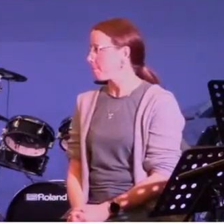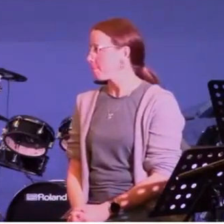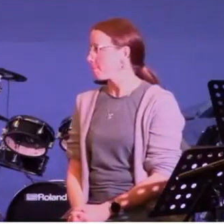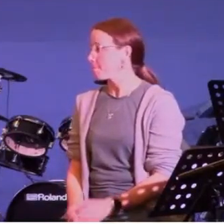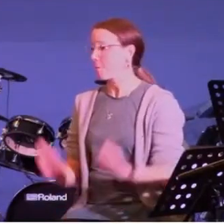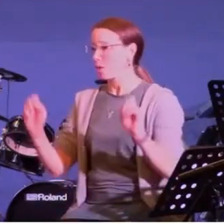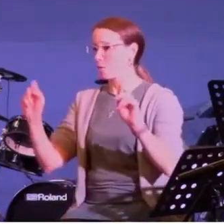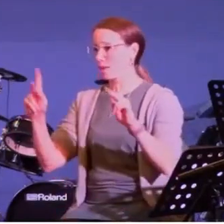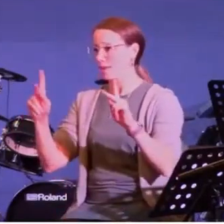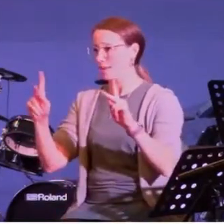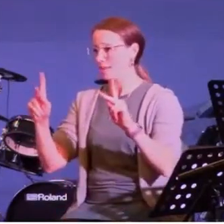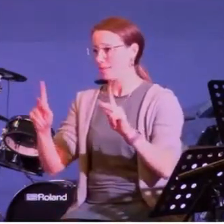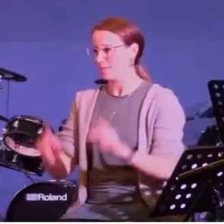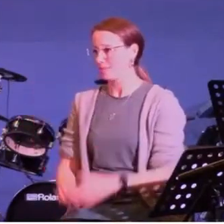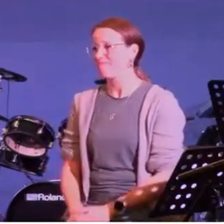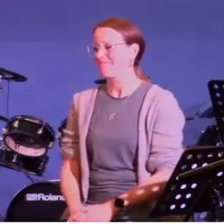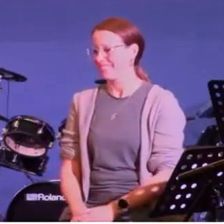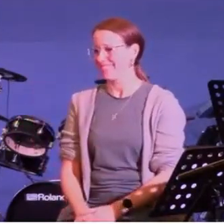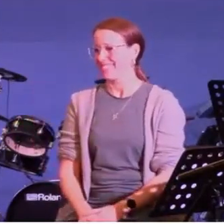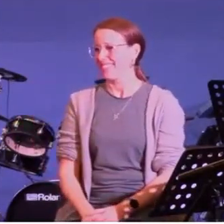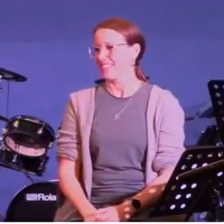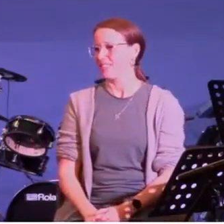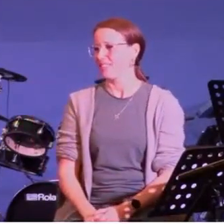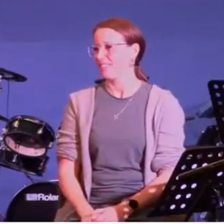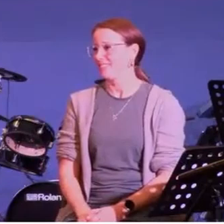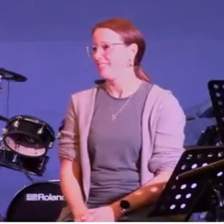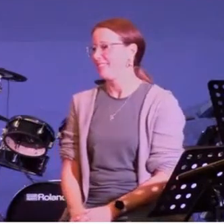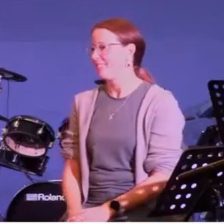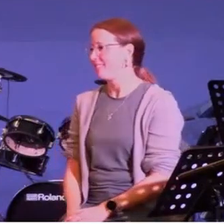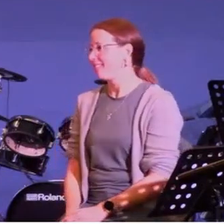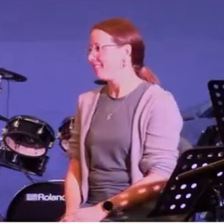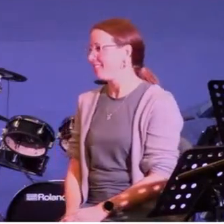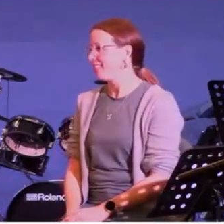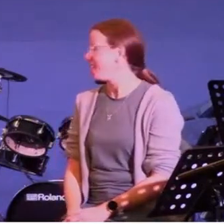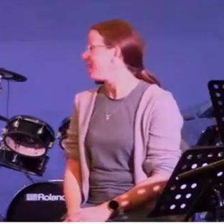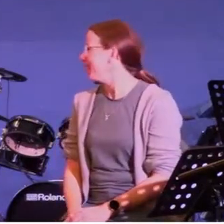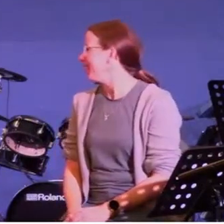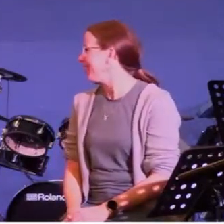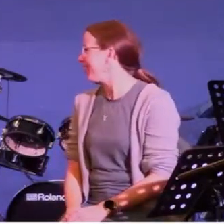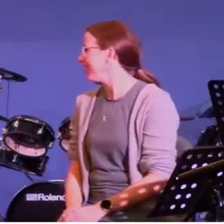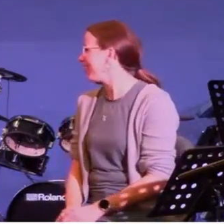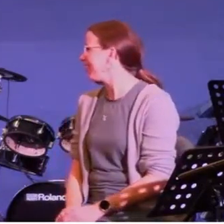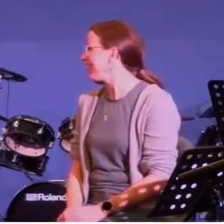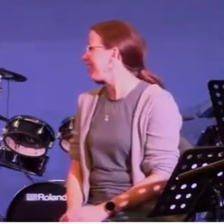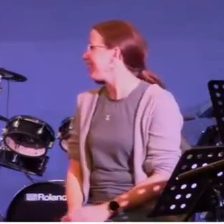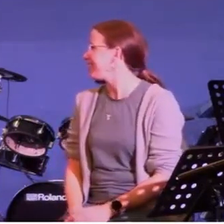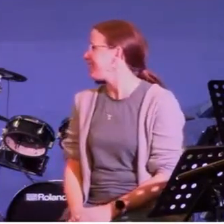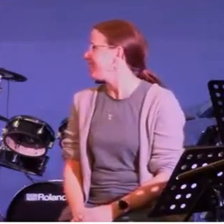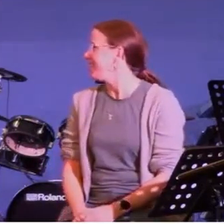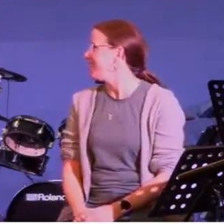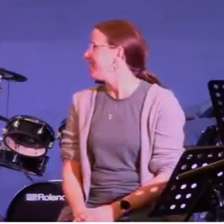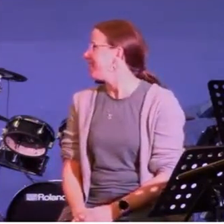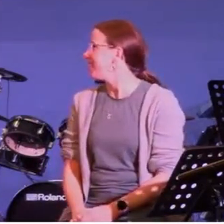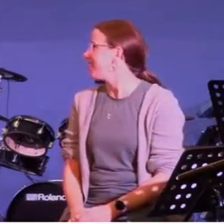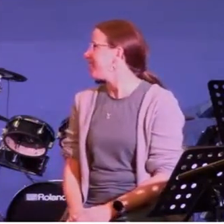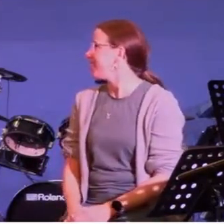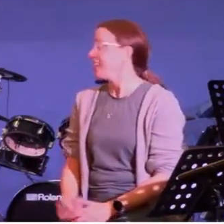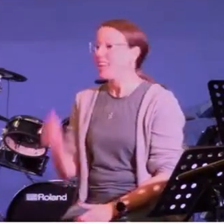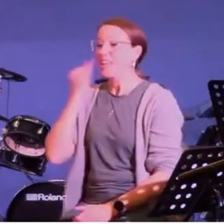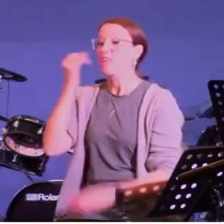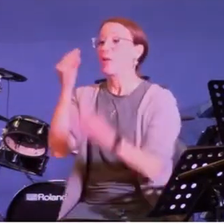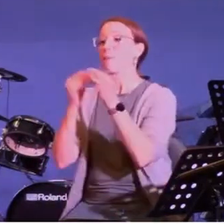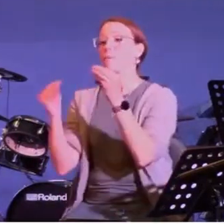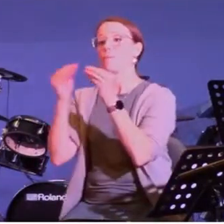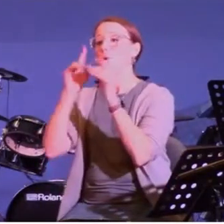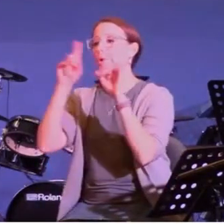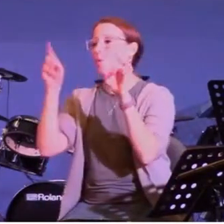Okay. So I know more questions. Did Russ have another question? No. Okay. I'm sure there are more questions. We